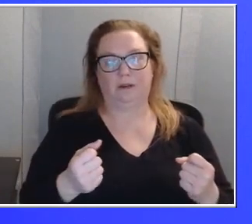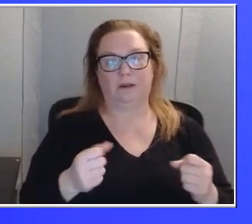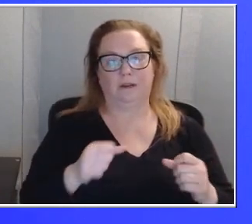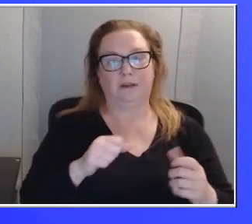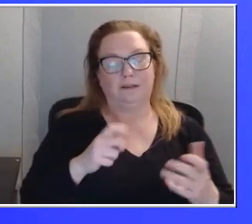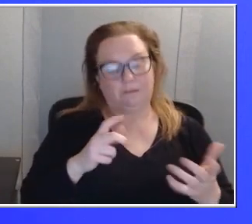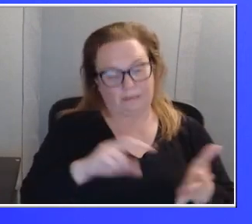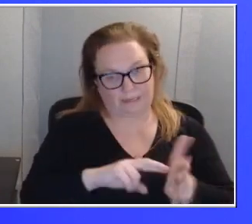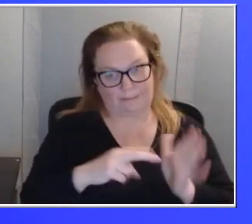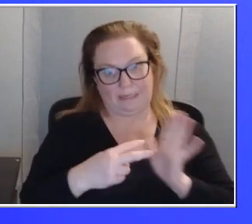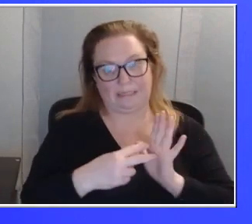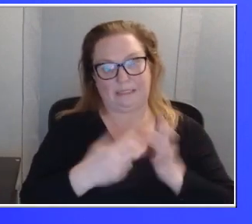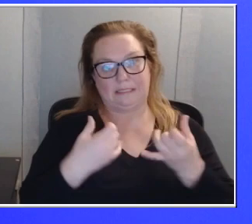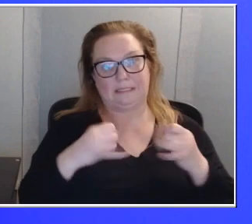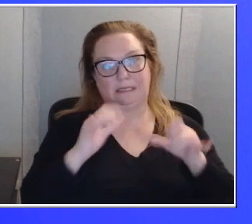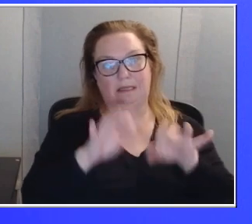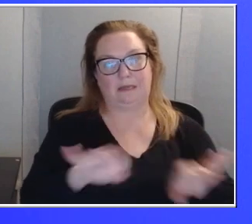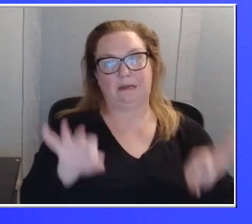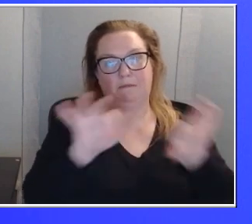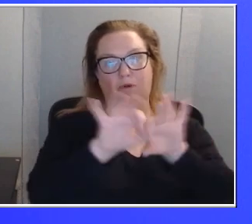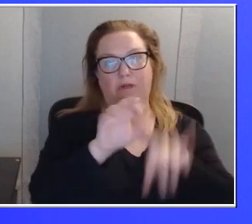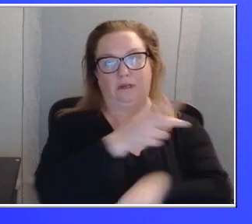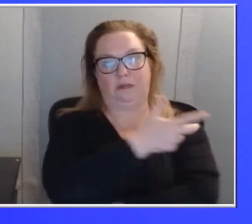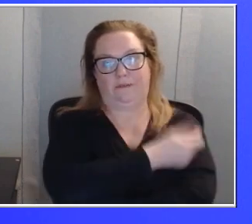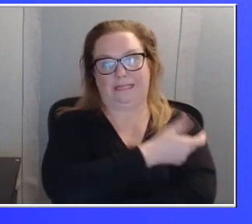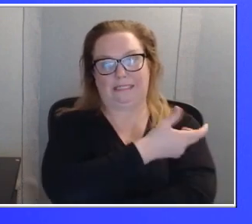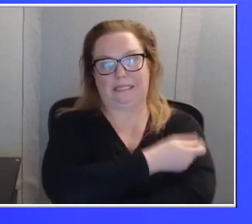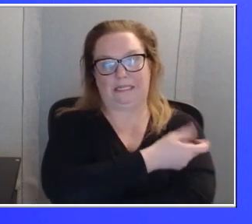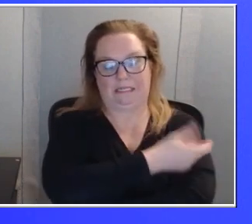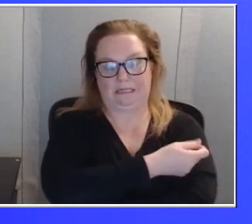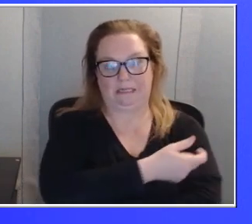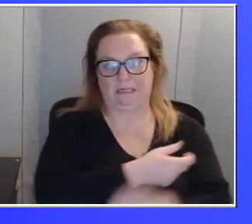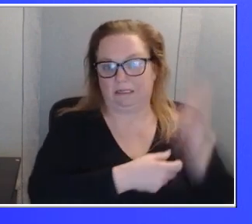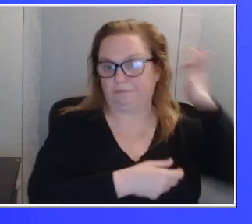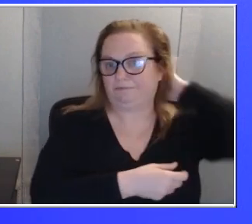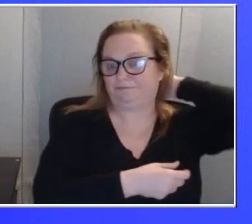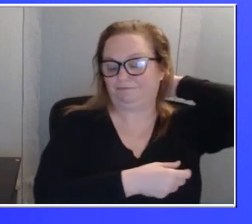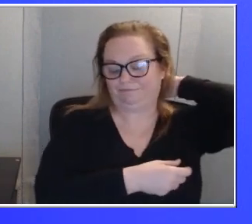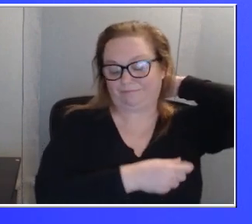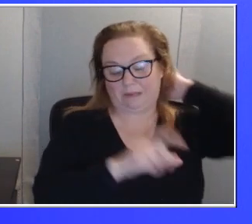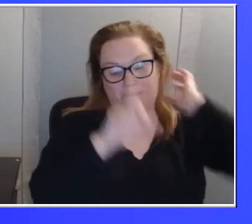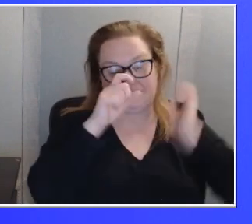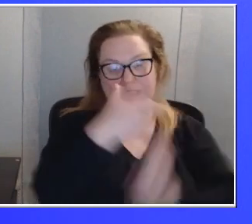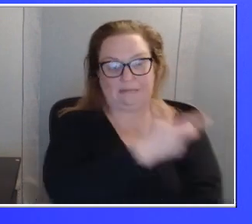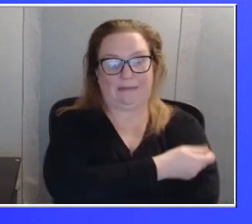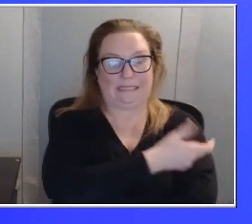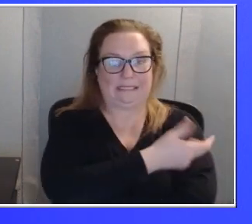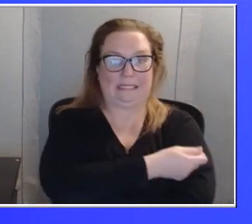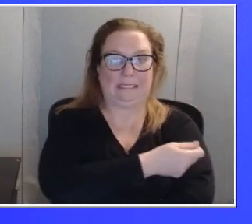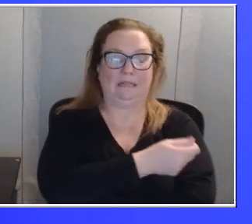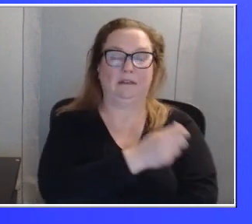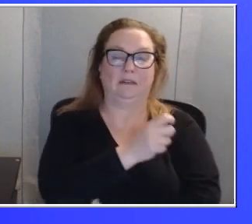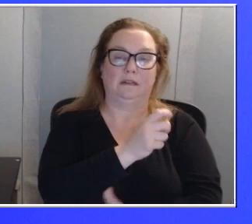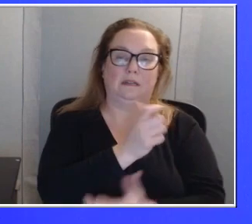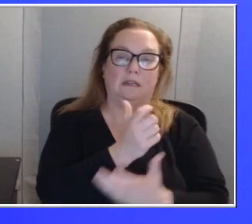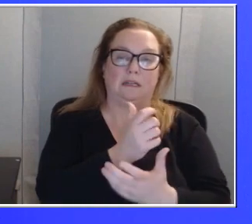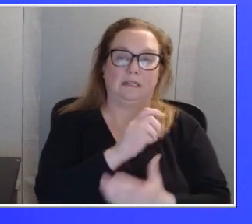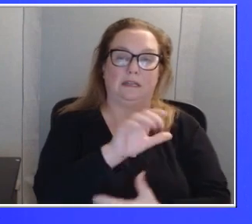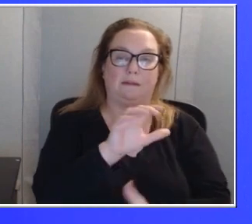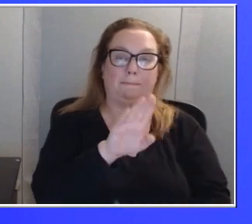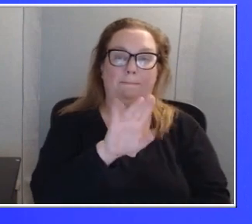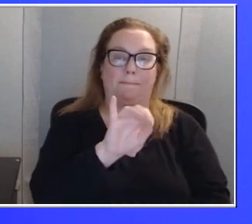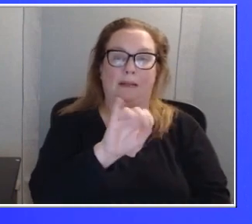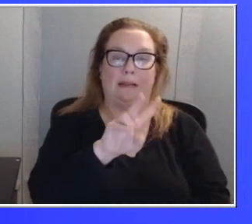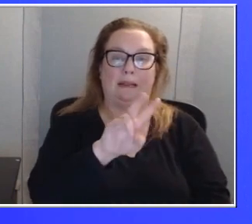mean that it's still important to be up to date on your vaccine, because that up to date vaccination, particularly getting that bivalent, that booster